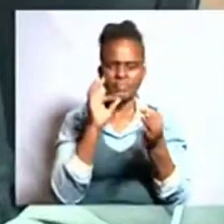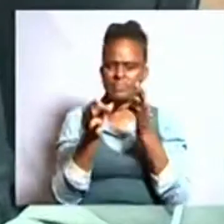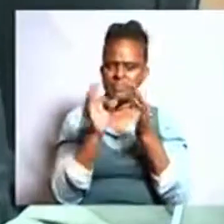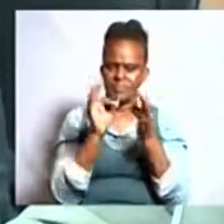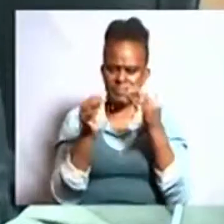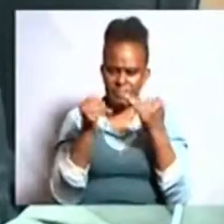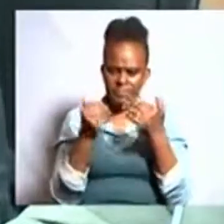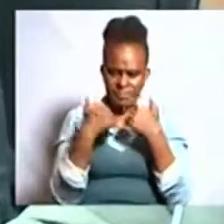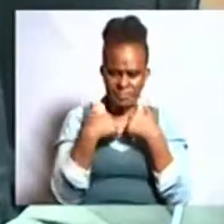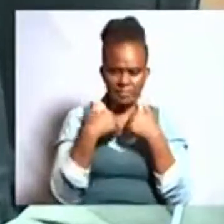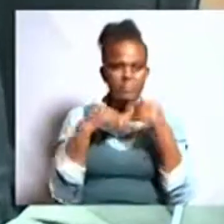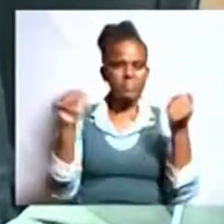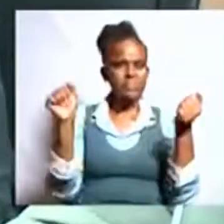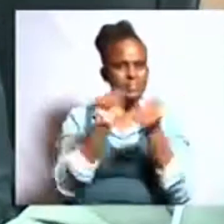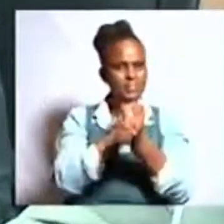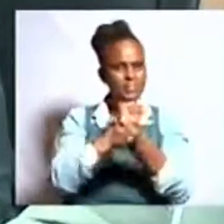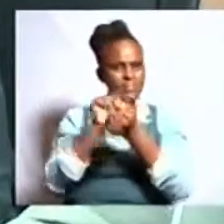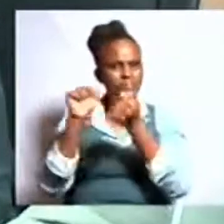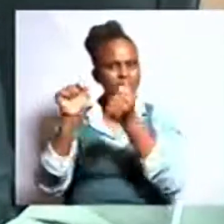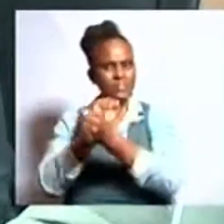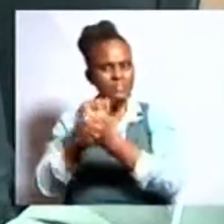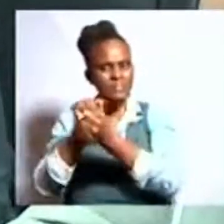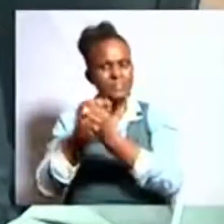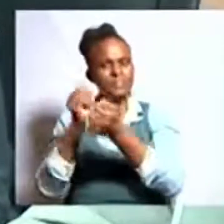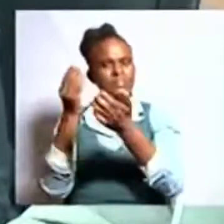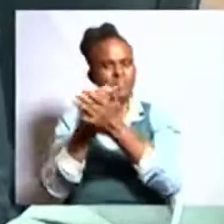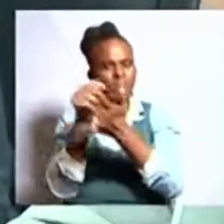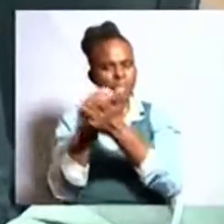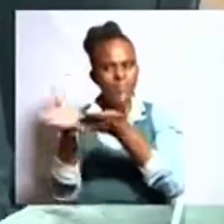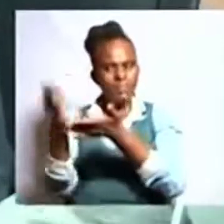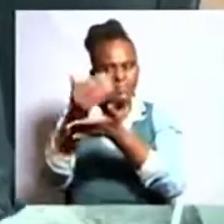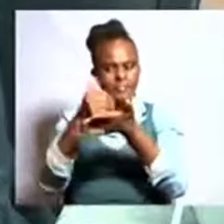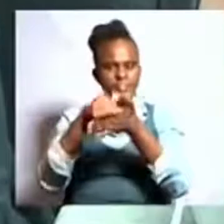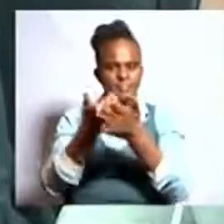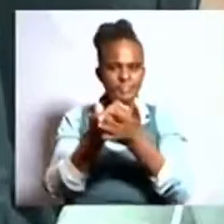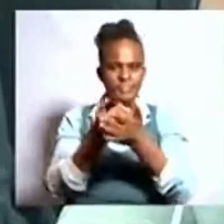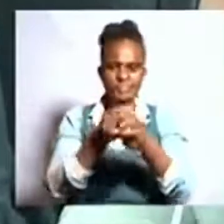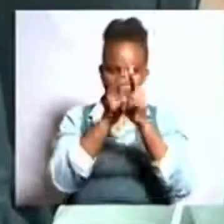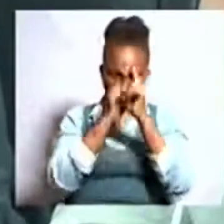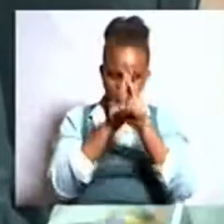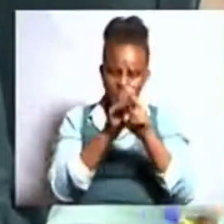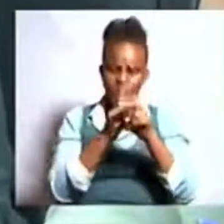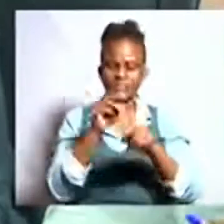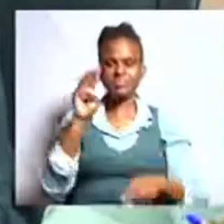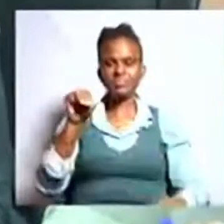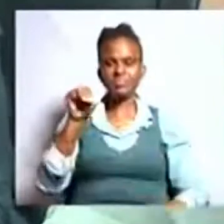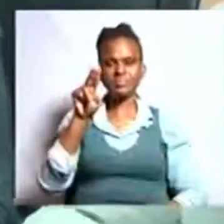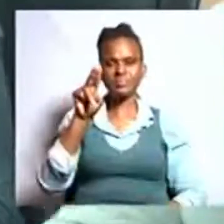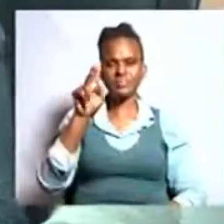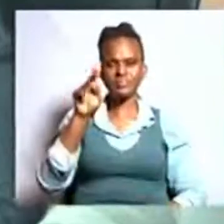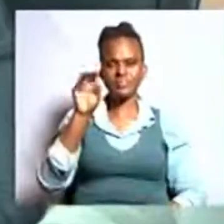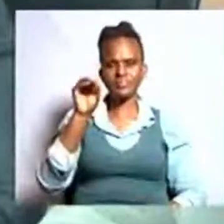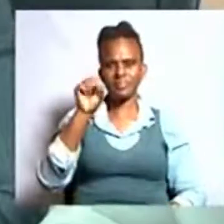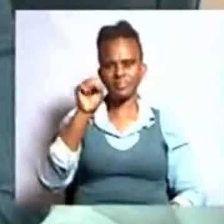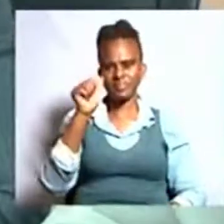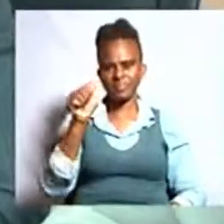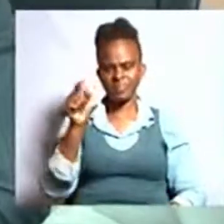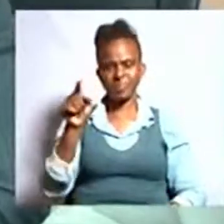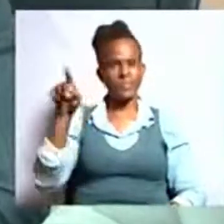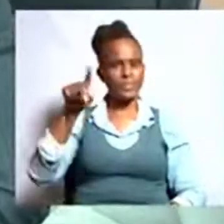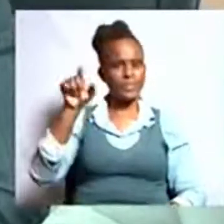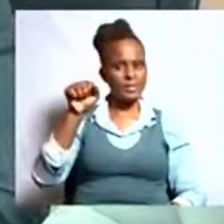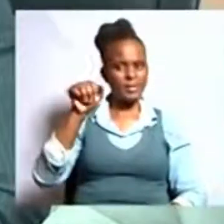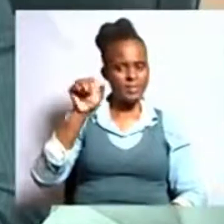if there's a damage, how do you recover? That's my question. Honorable Mkosa. Controlling officer,